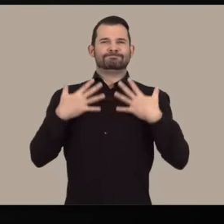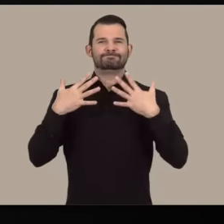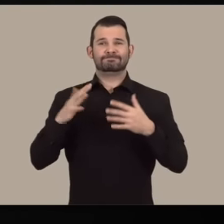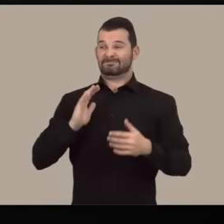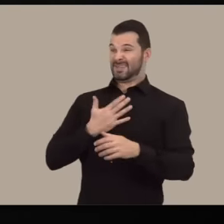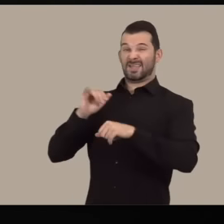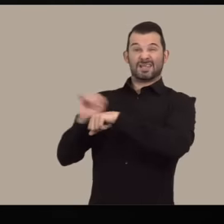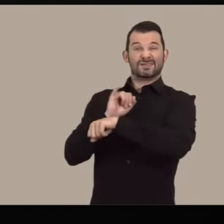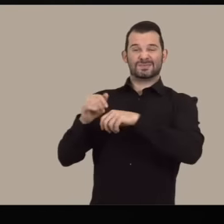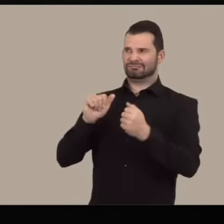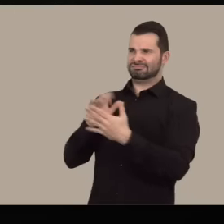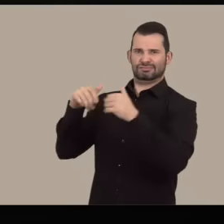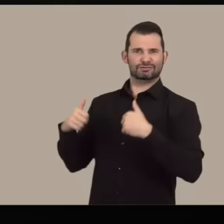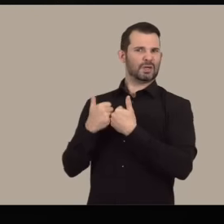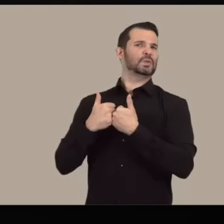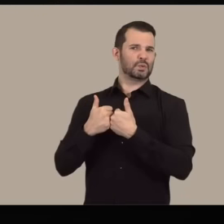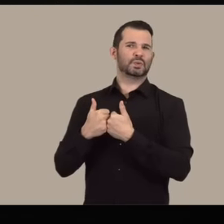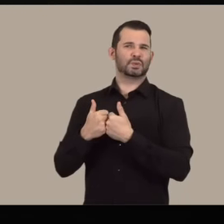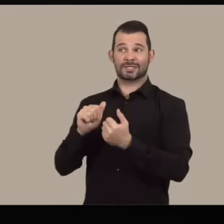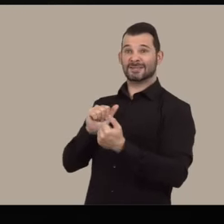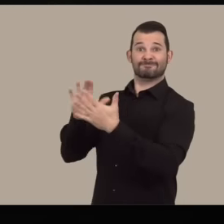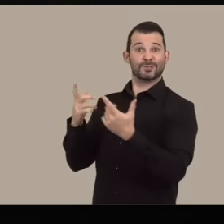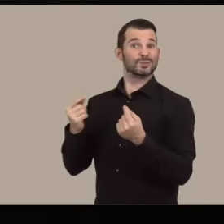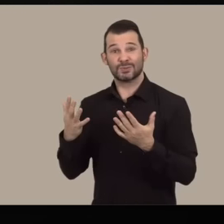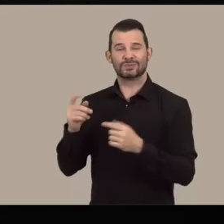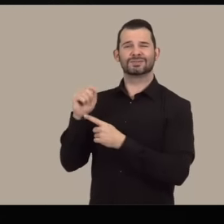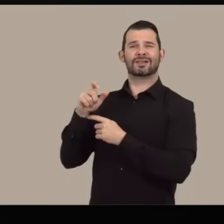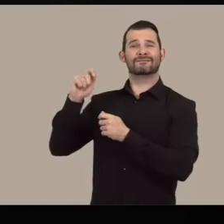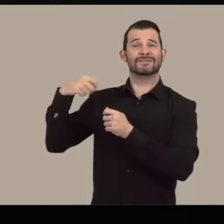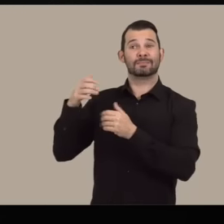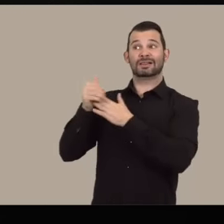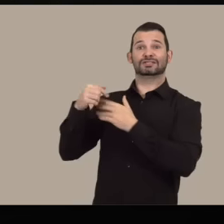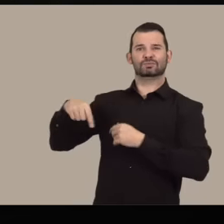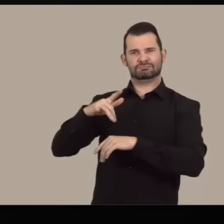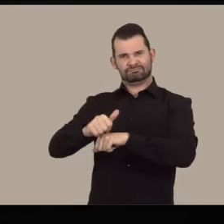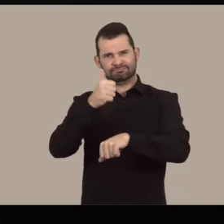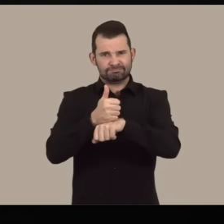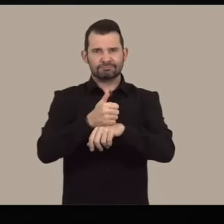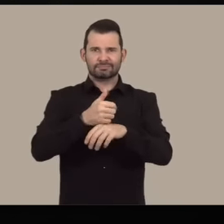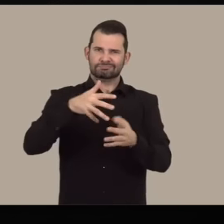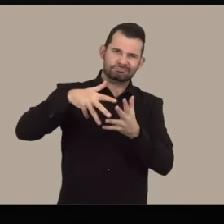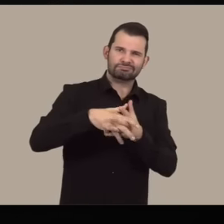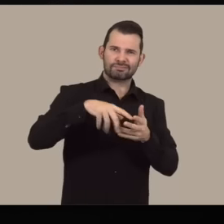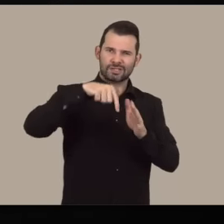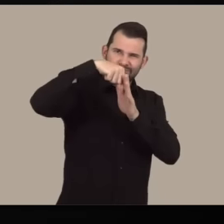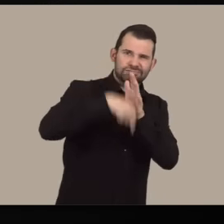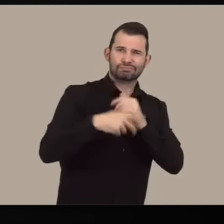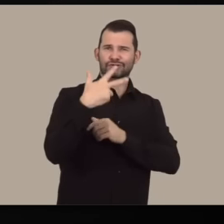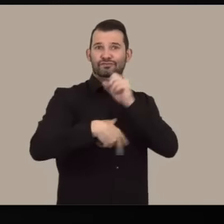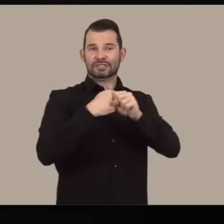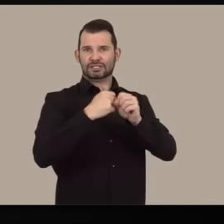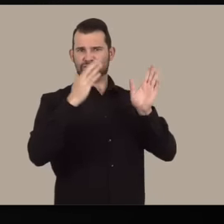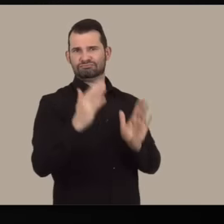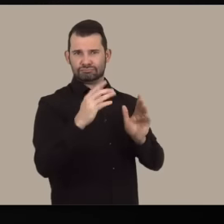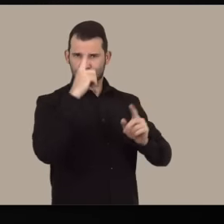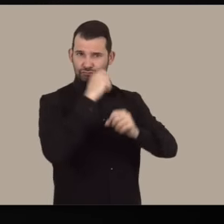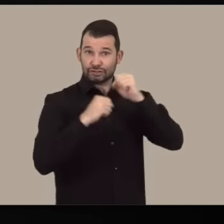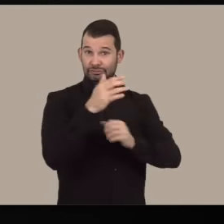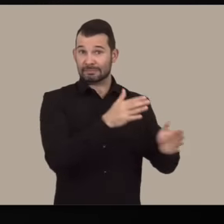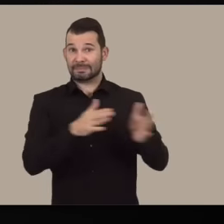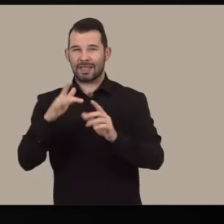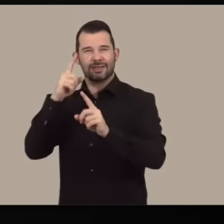Our industry faces challenges. To address them, Telefilm's leadership is implementing a comprehensive three-year strategic